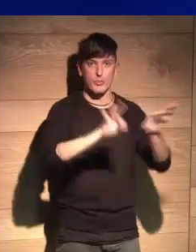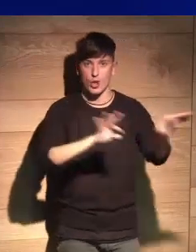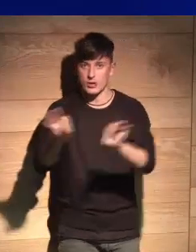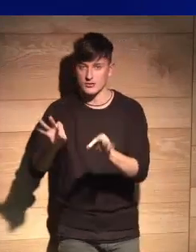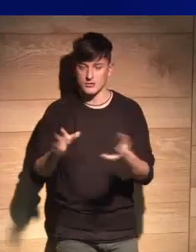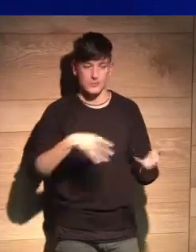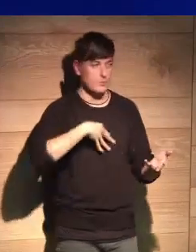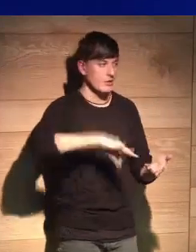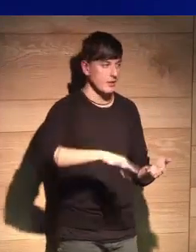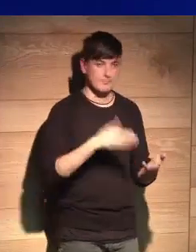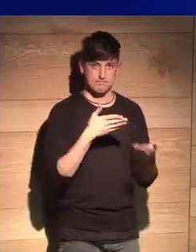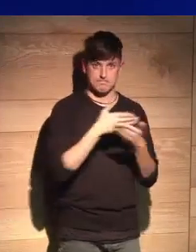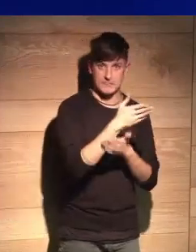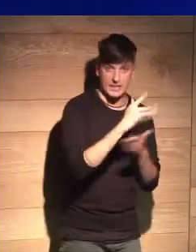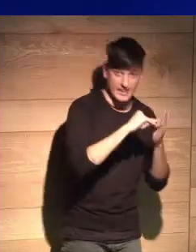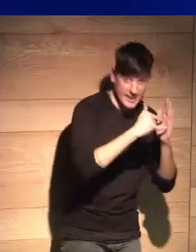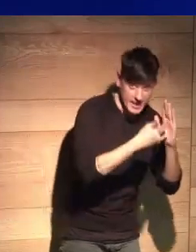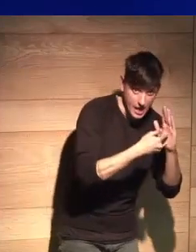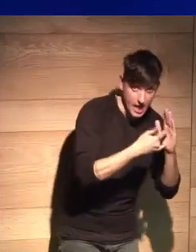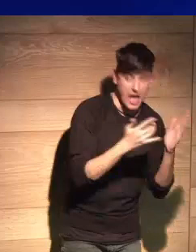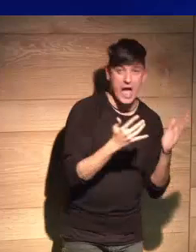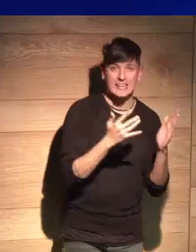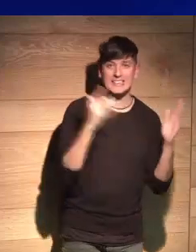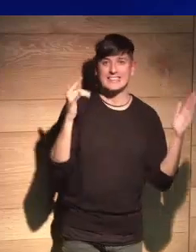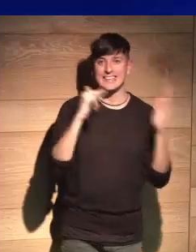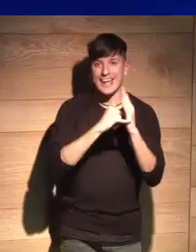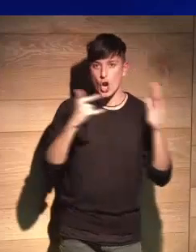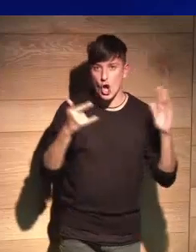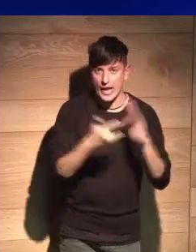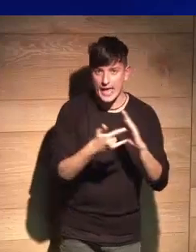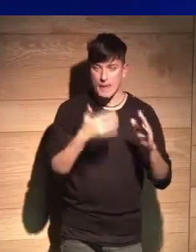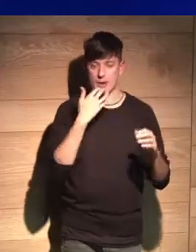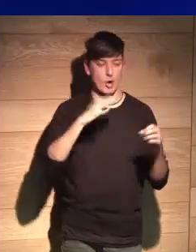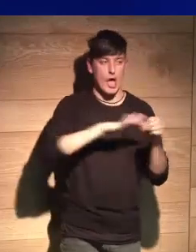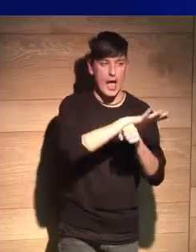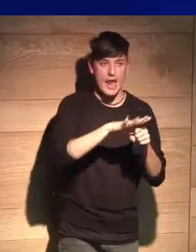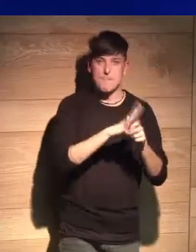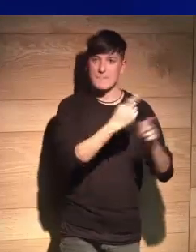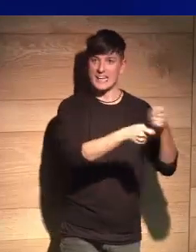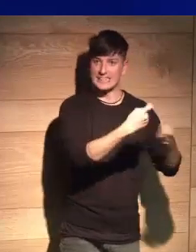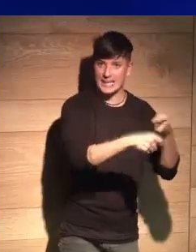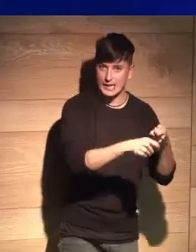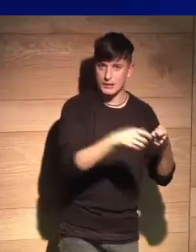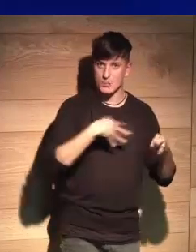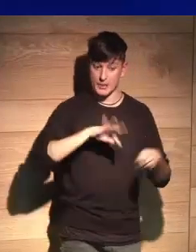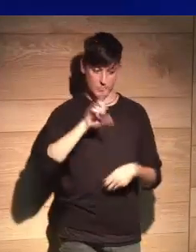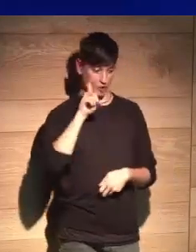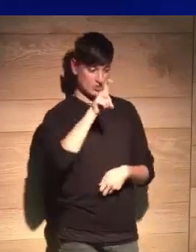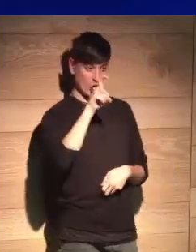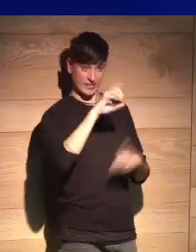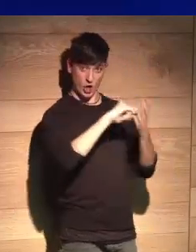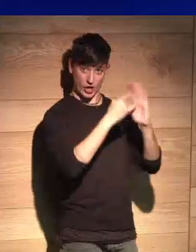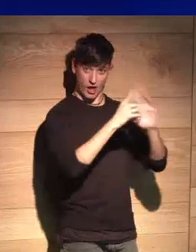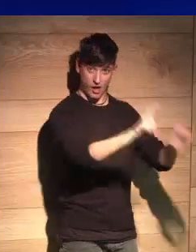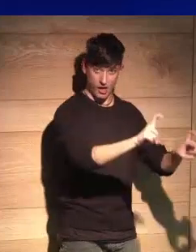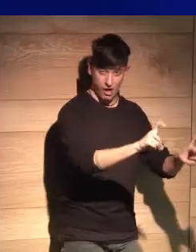but only one of many options. You may work in engineering from a marketing point of view, or you